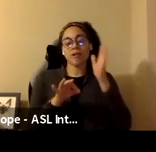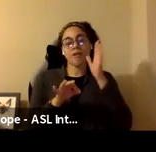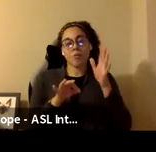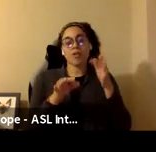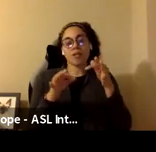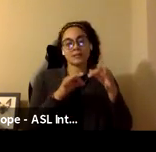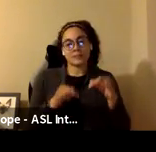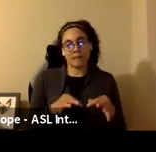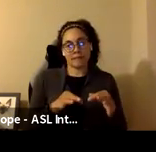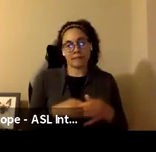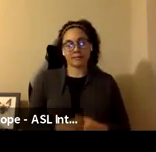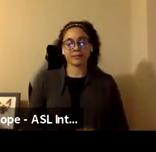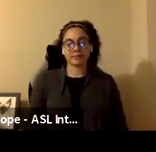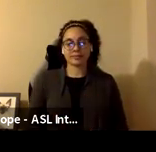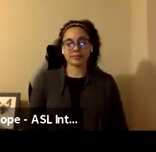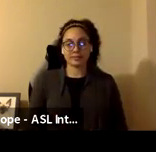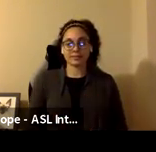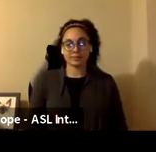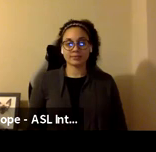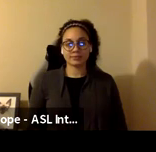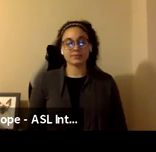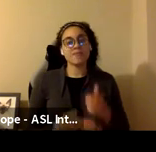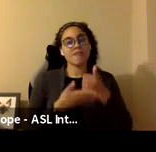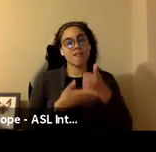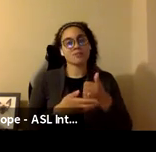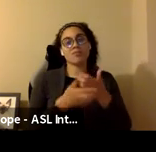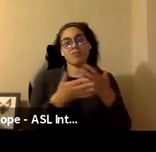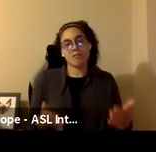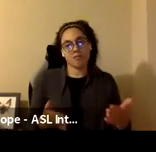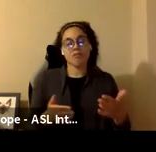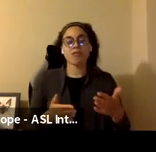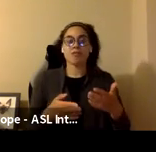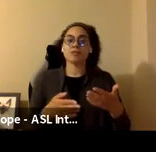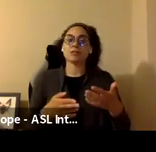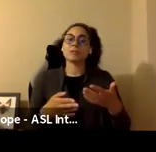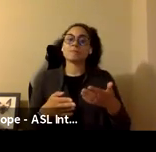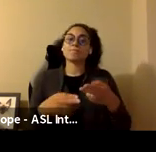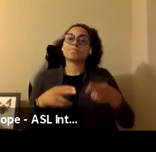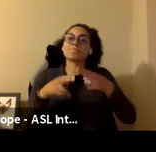presentation, that helps to build those skills.